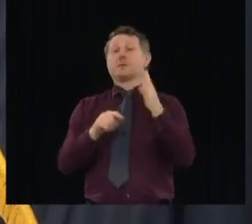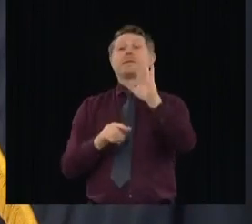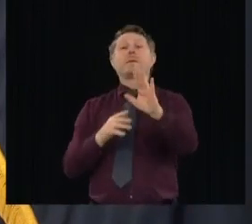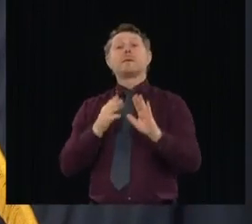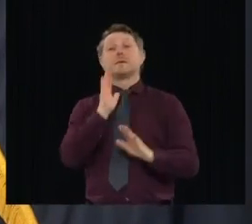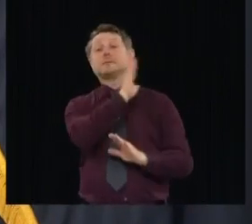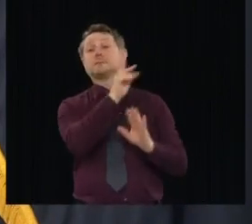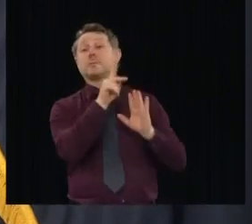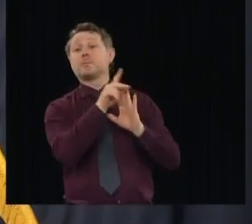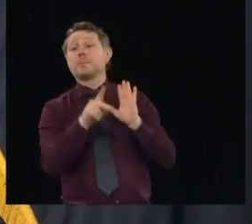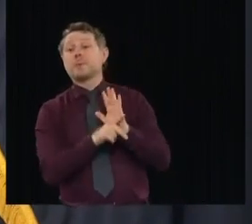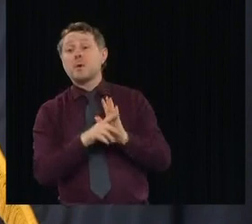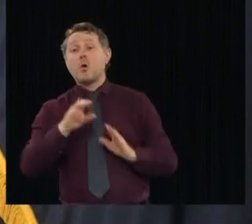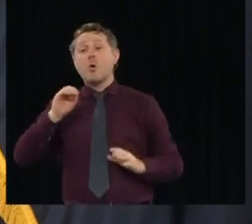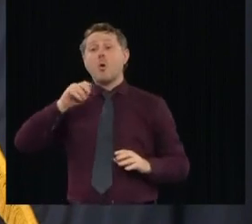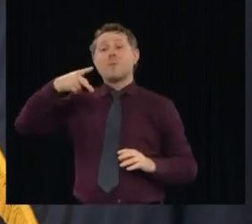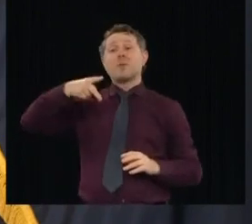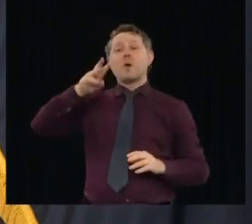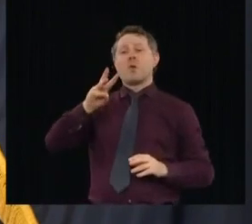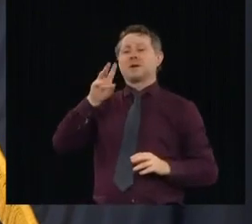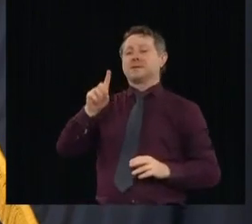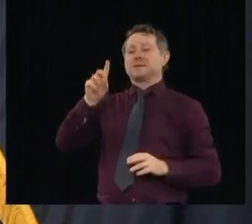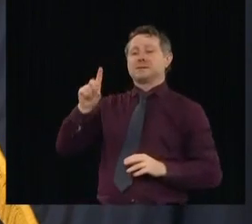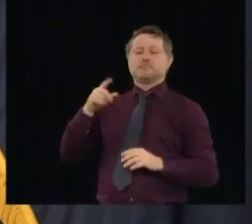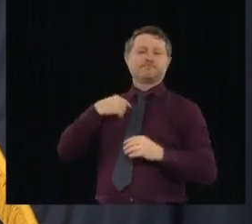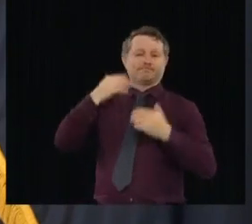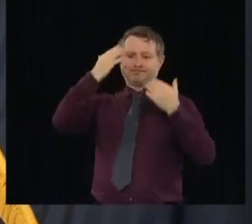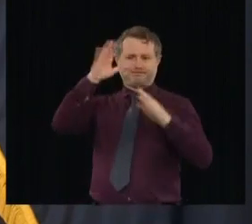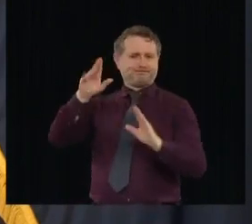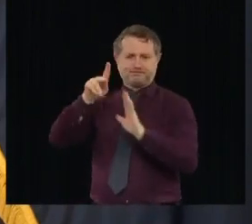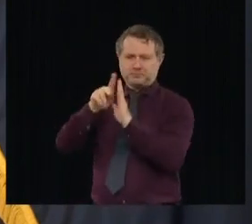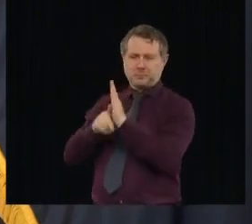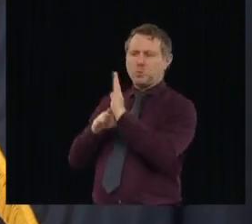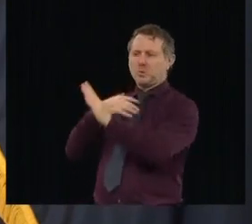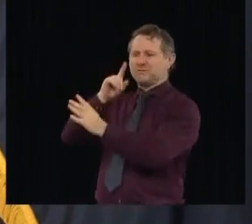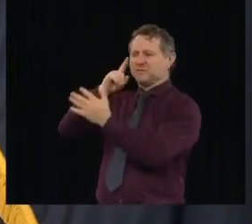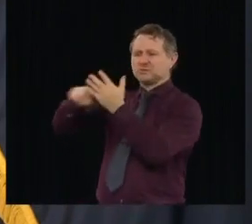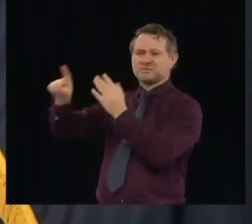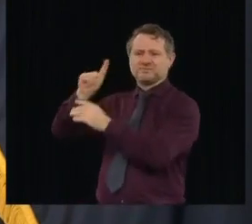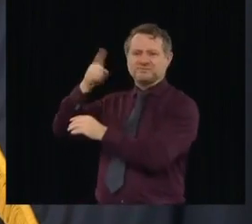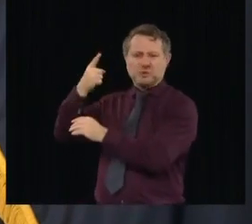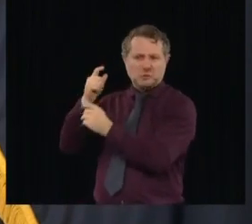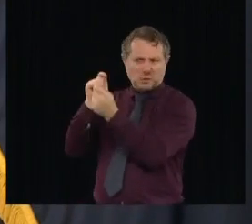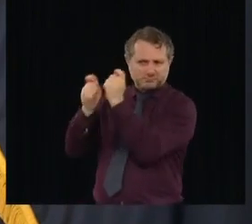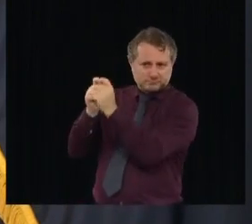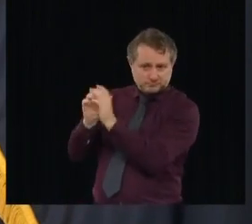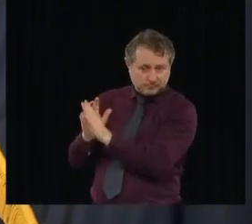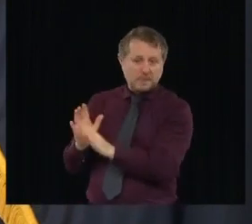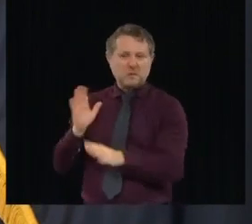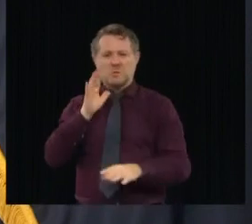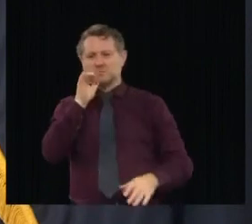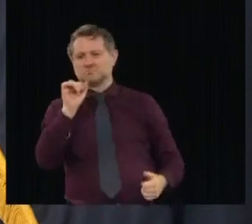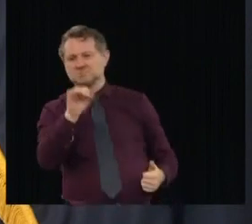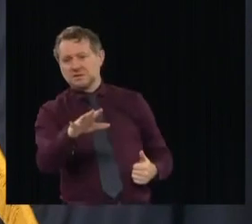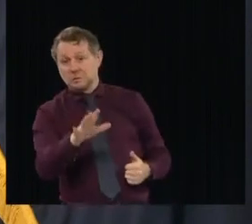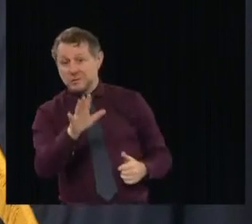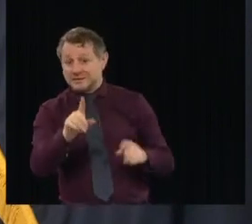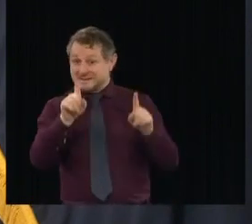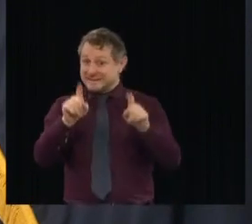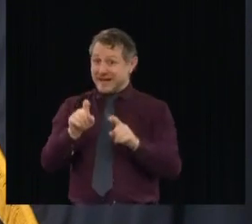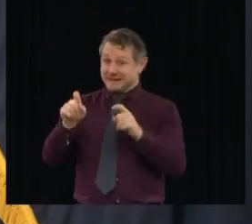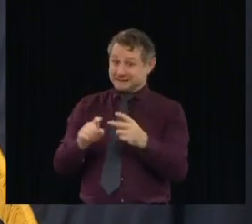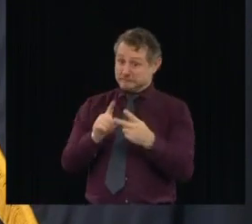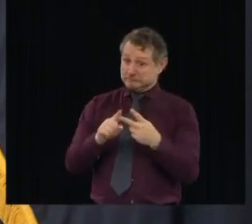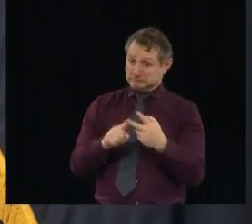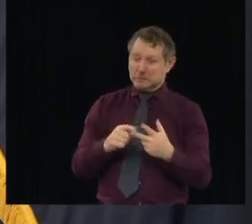we'll check what the staffing policy is, and we'll check if there was a change. On the testing, we're doing more testing